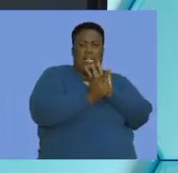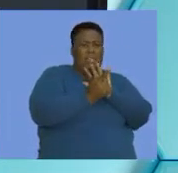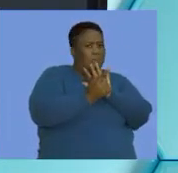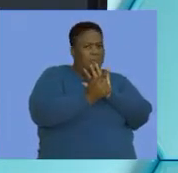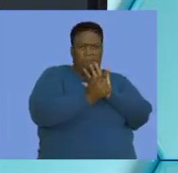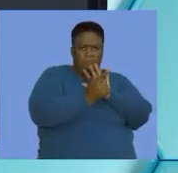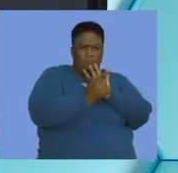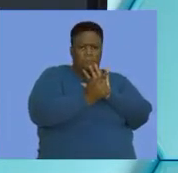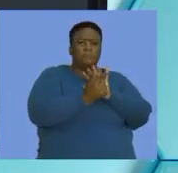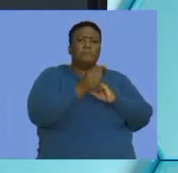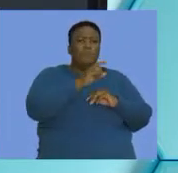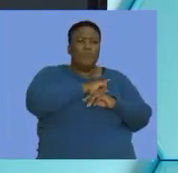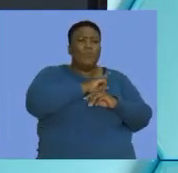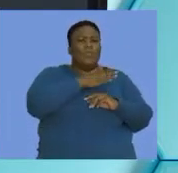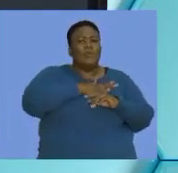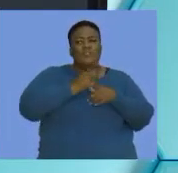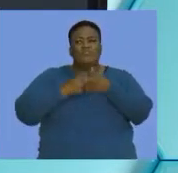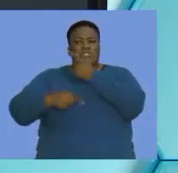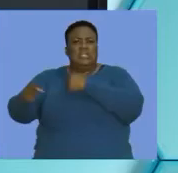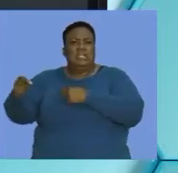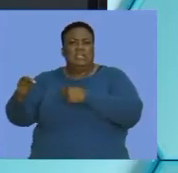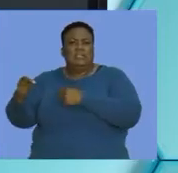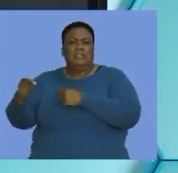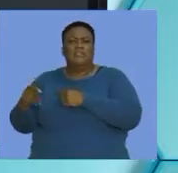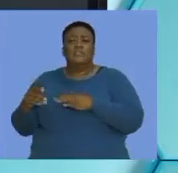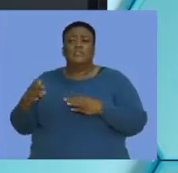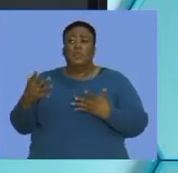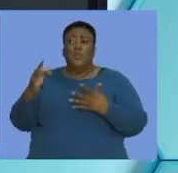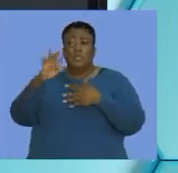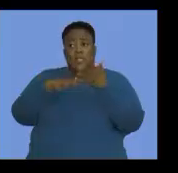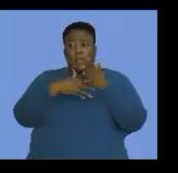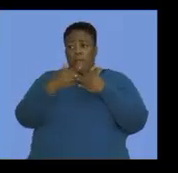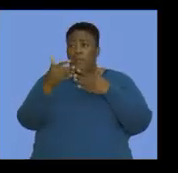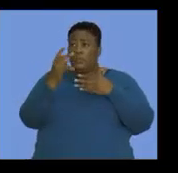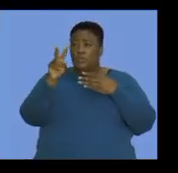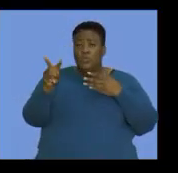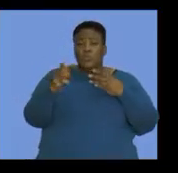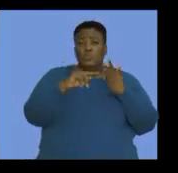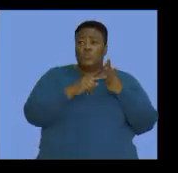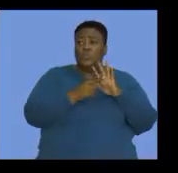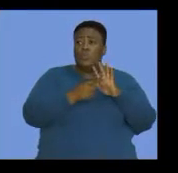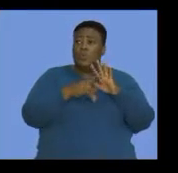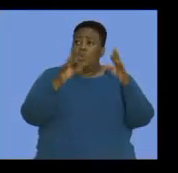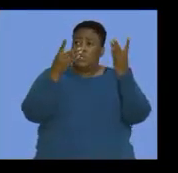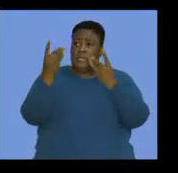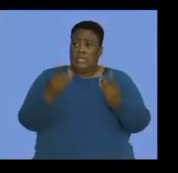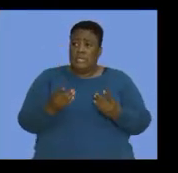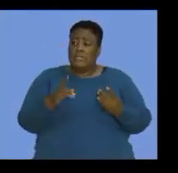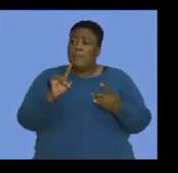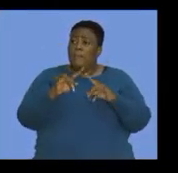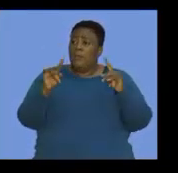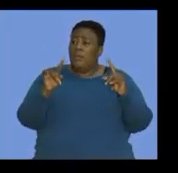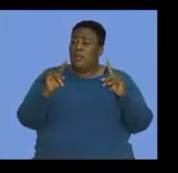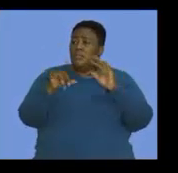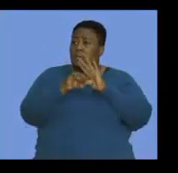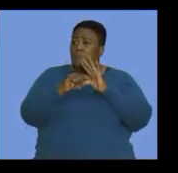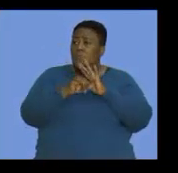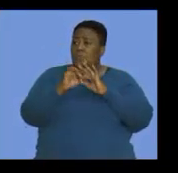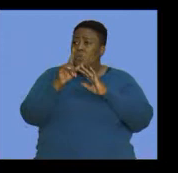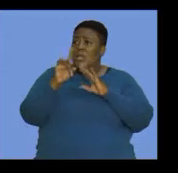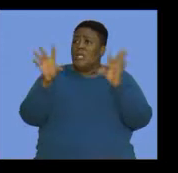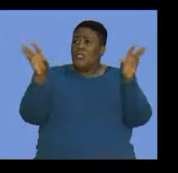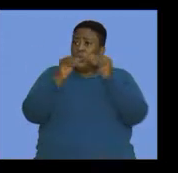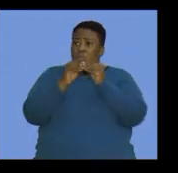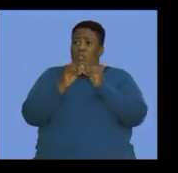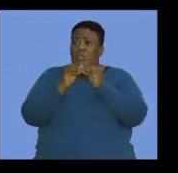for the trade of certain parts of these animals. So this table shows you the comparative stats, and what is alarming is to look at the totals that